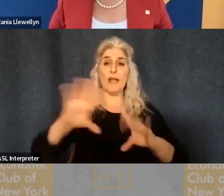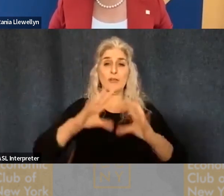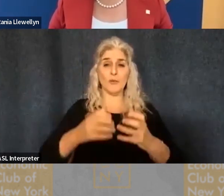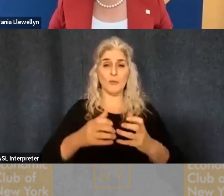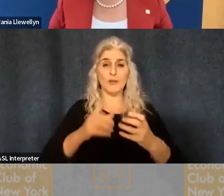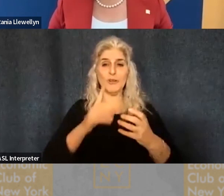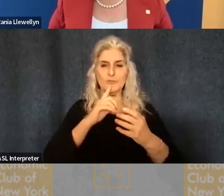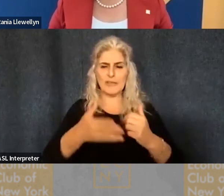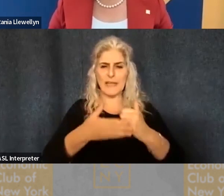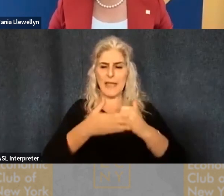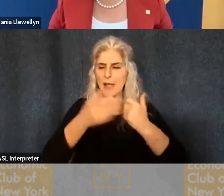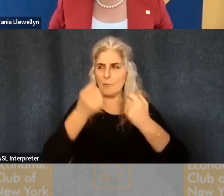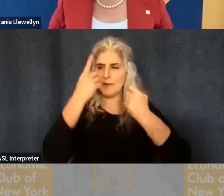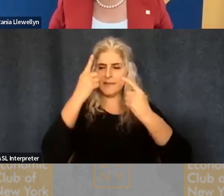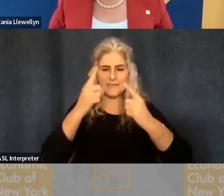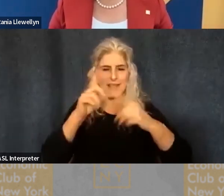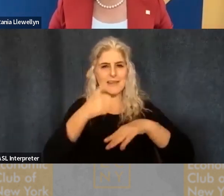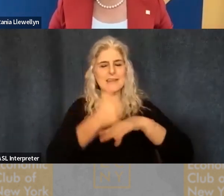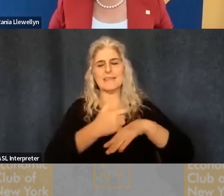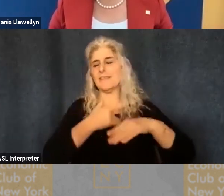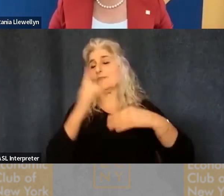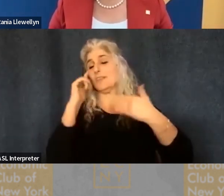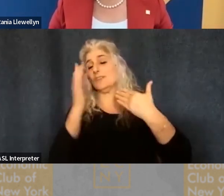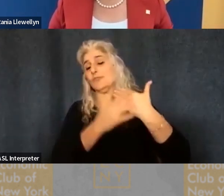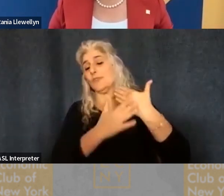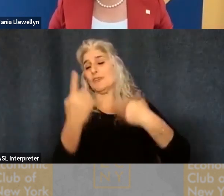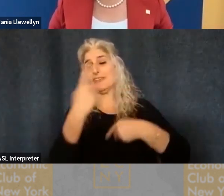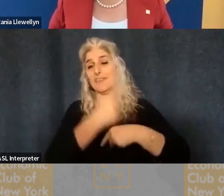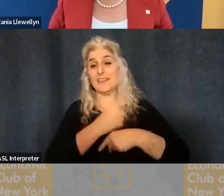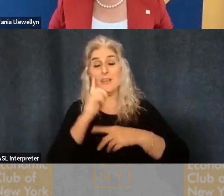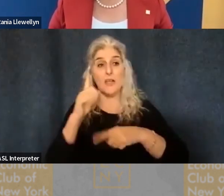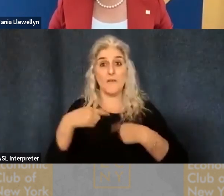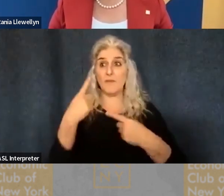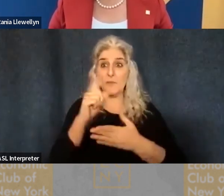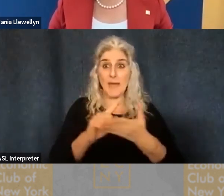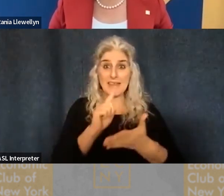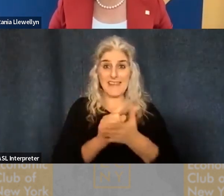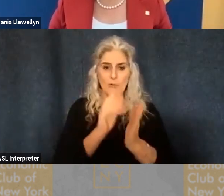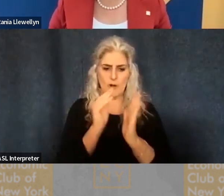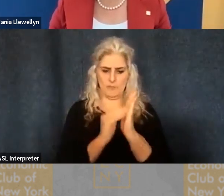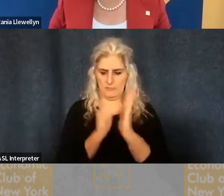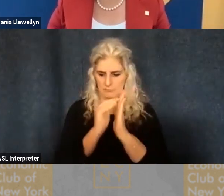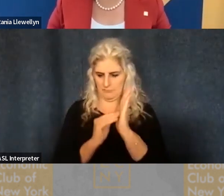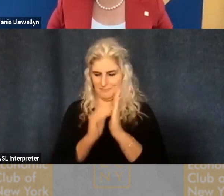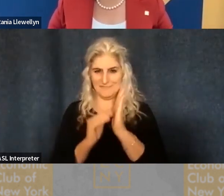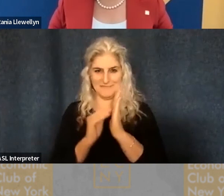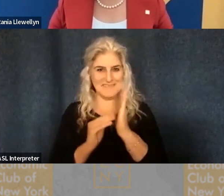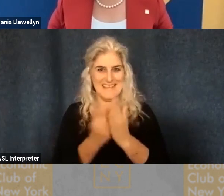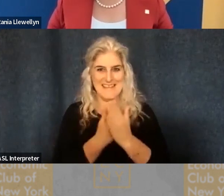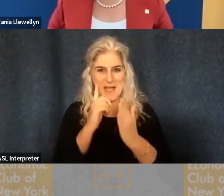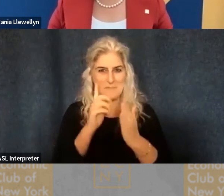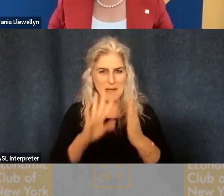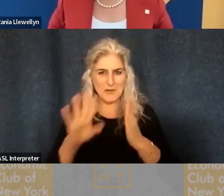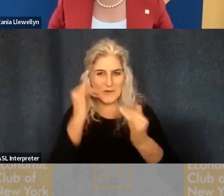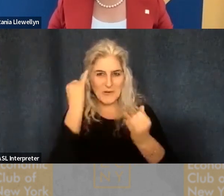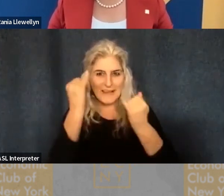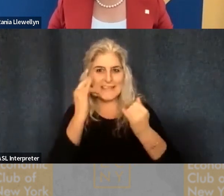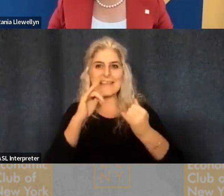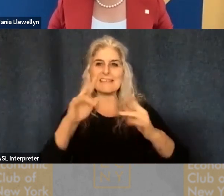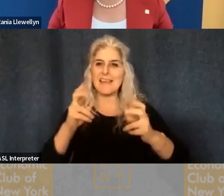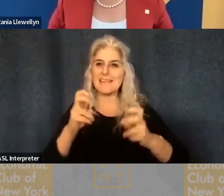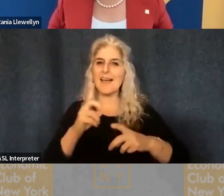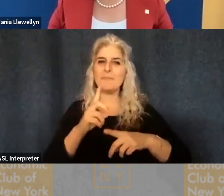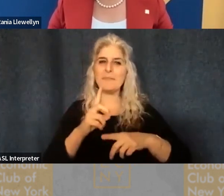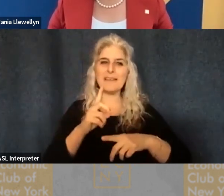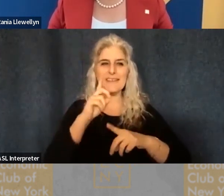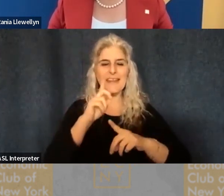think about these issues going forward. And I'll say, over the past hour, I have been writing notes and all the topics and ideas that you've been sharing. And I think these